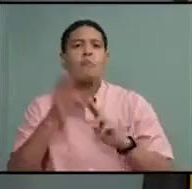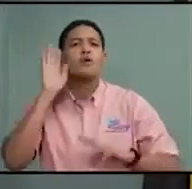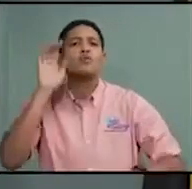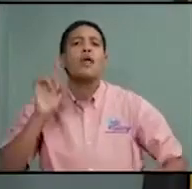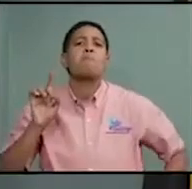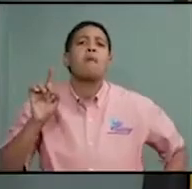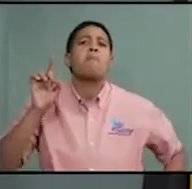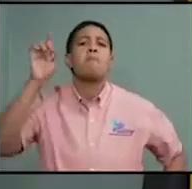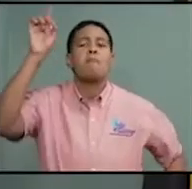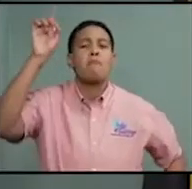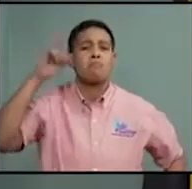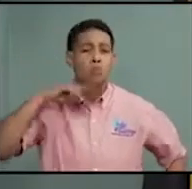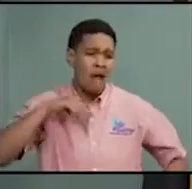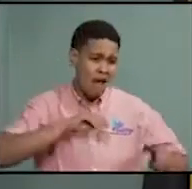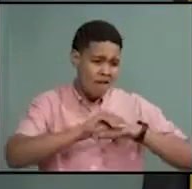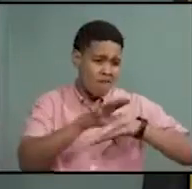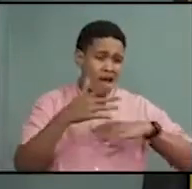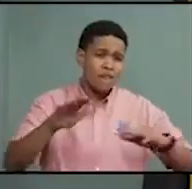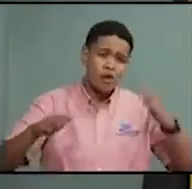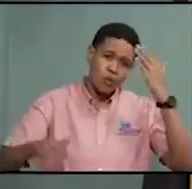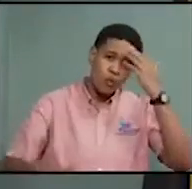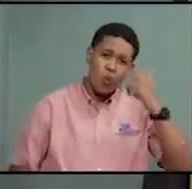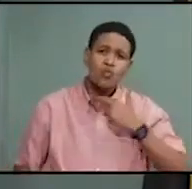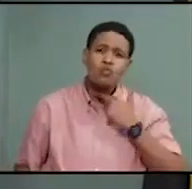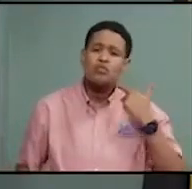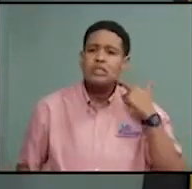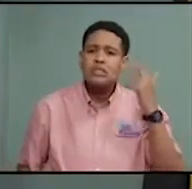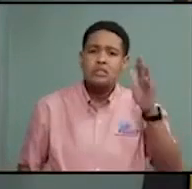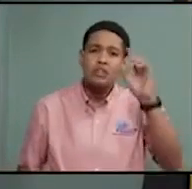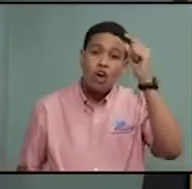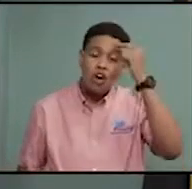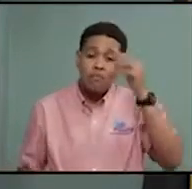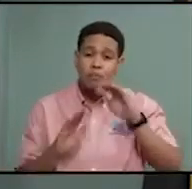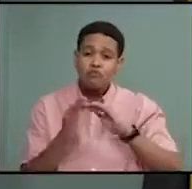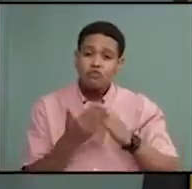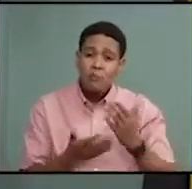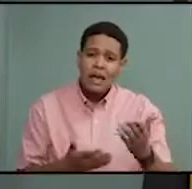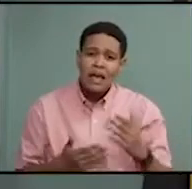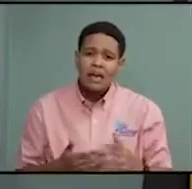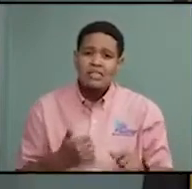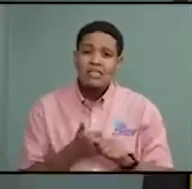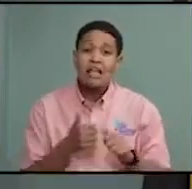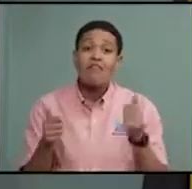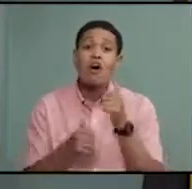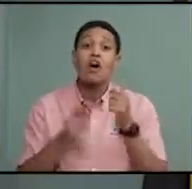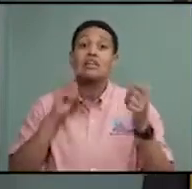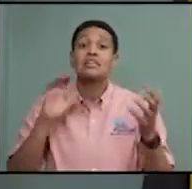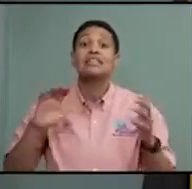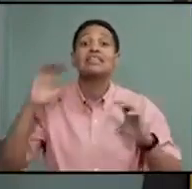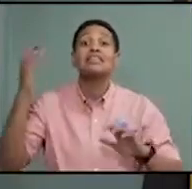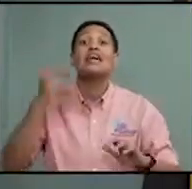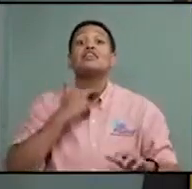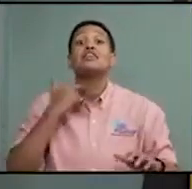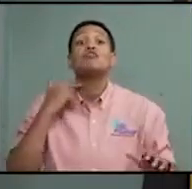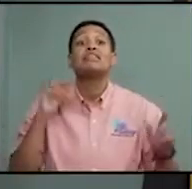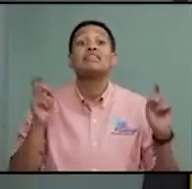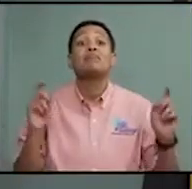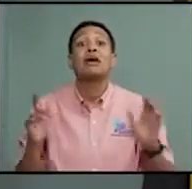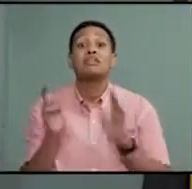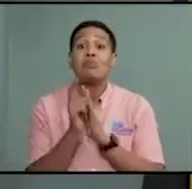have been advised on the risk. The Government of Jamaica, under the Disaster Risk Management